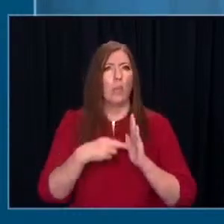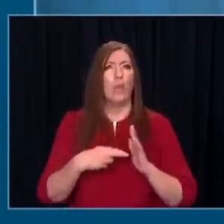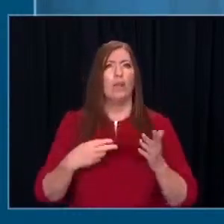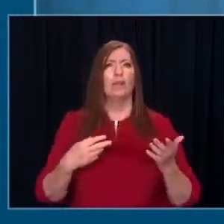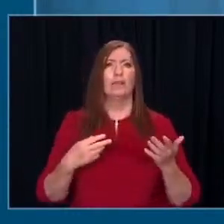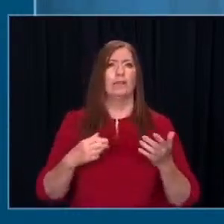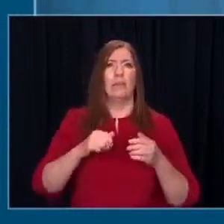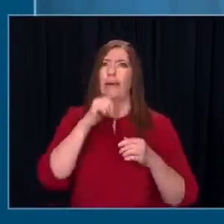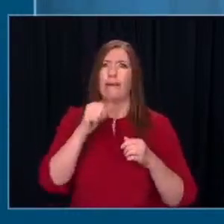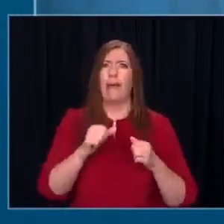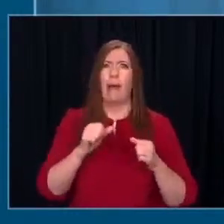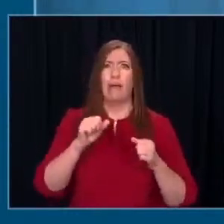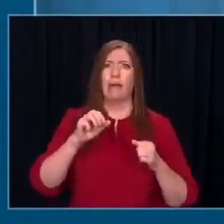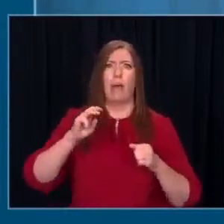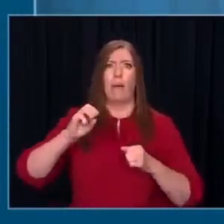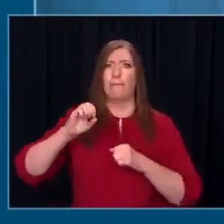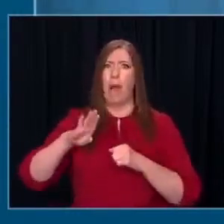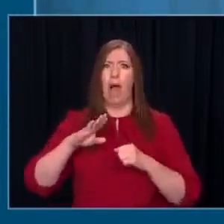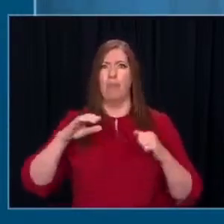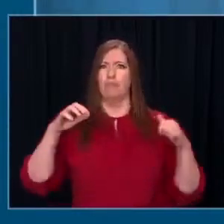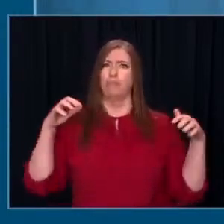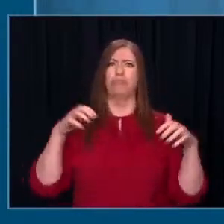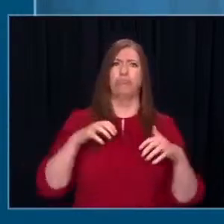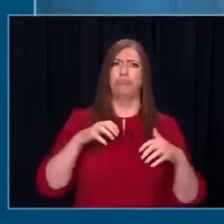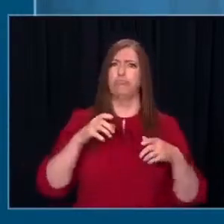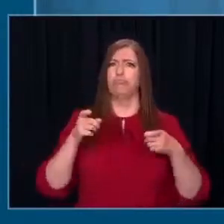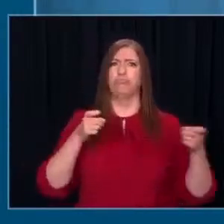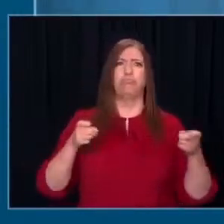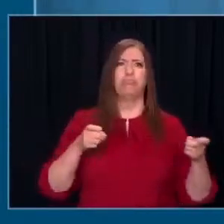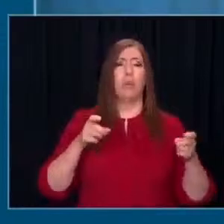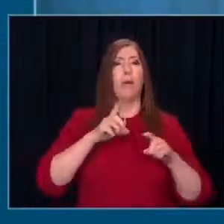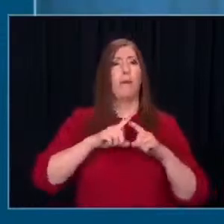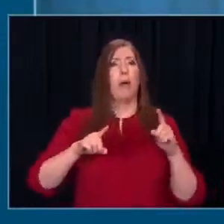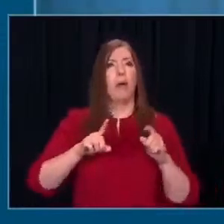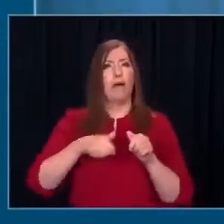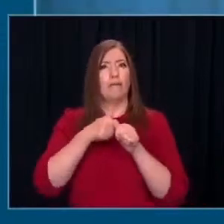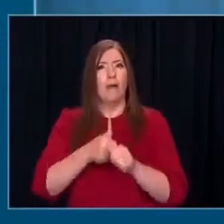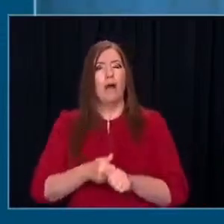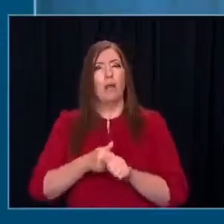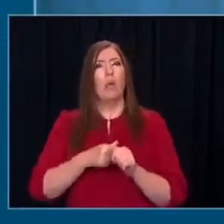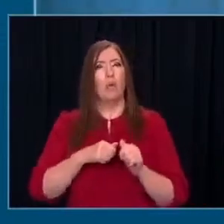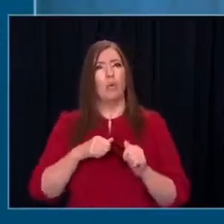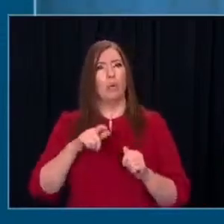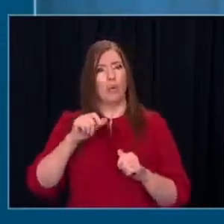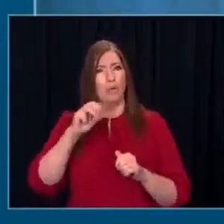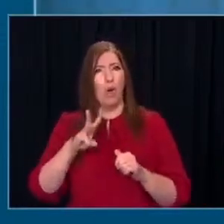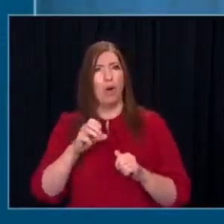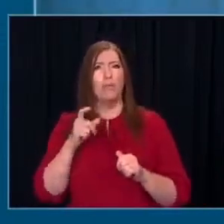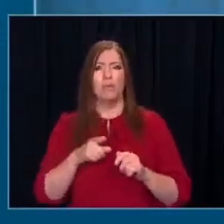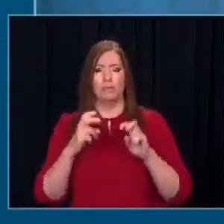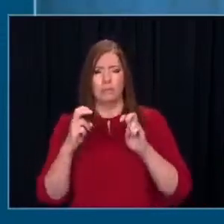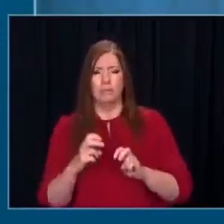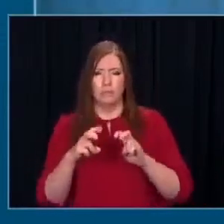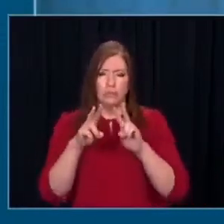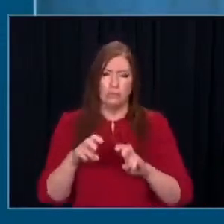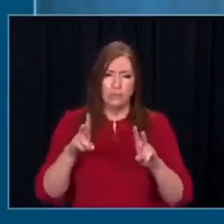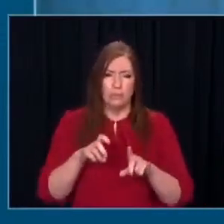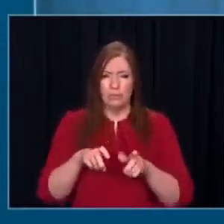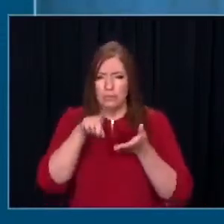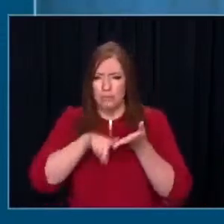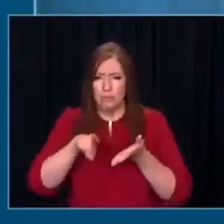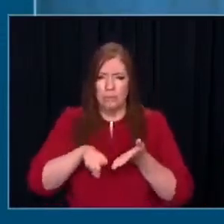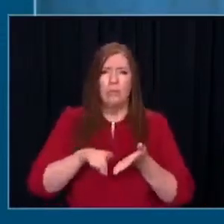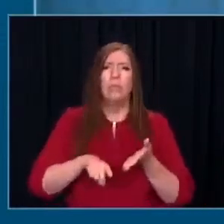of mob rule, and we don't follow the color of law. We have to sit down and we have to look at, and we need to